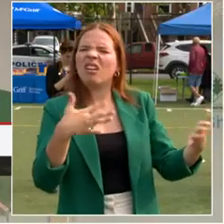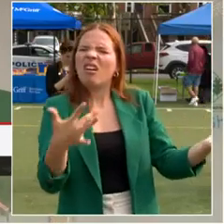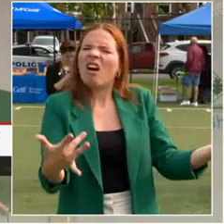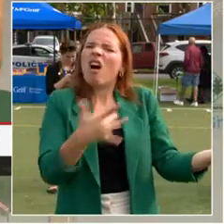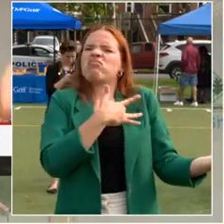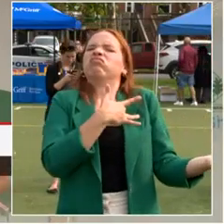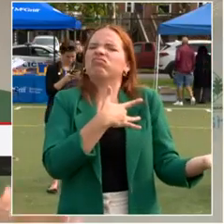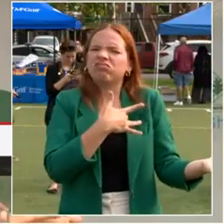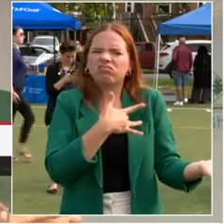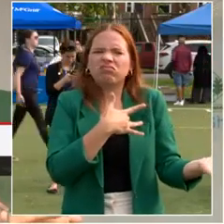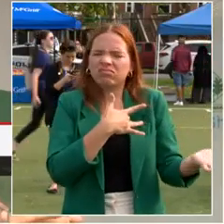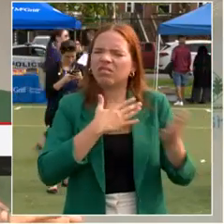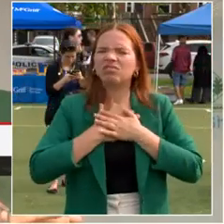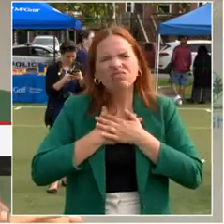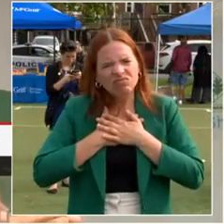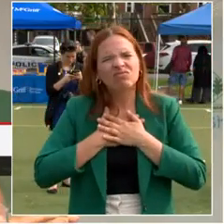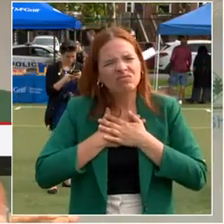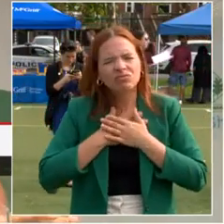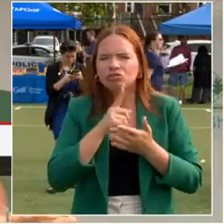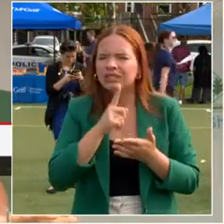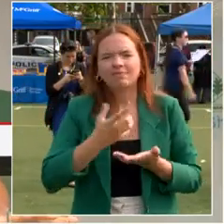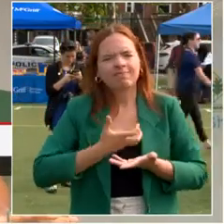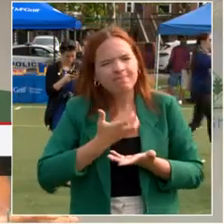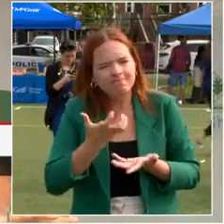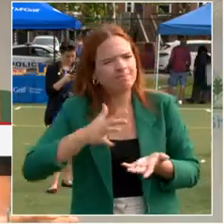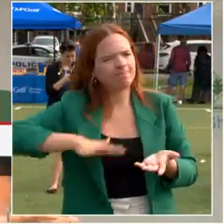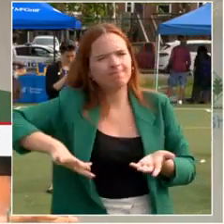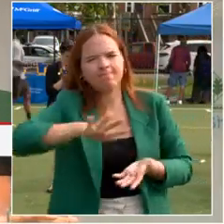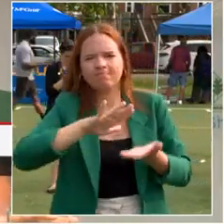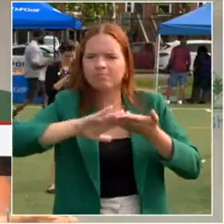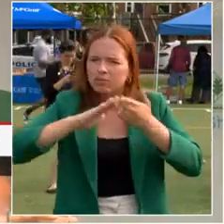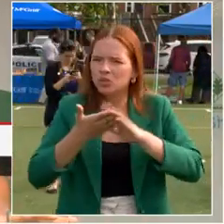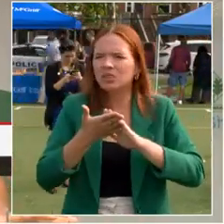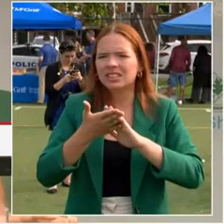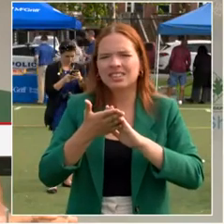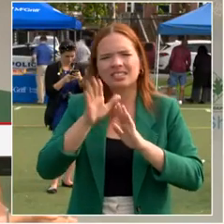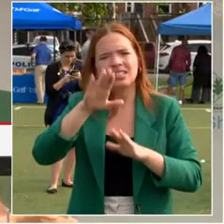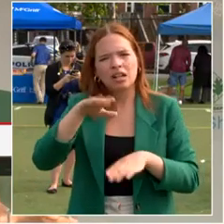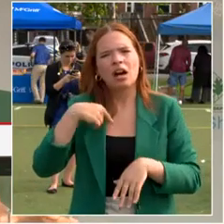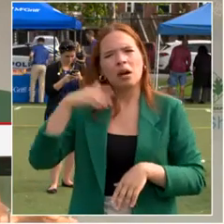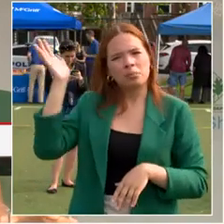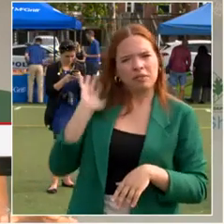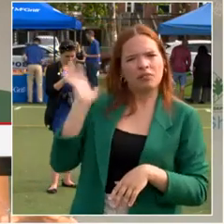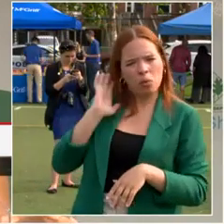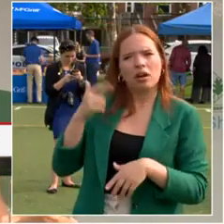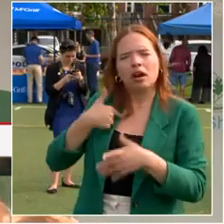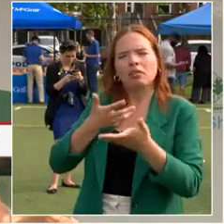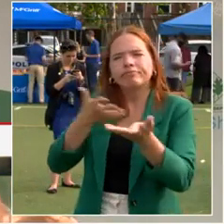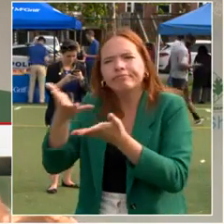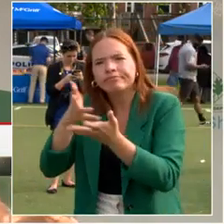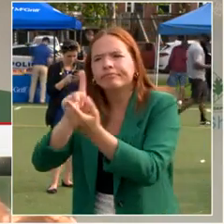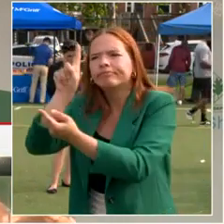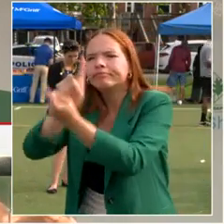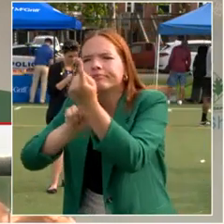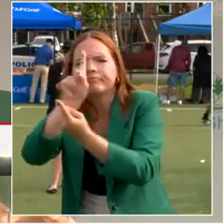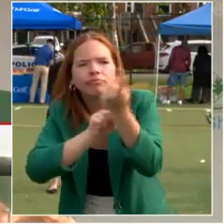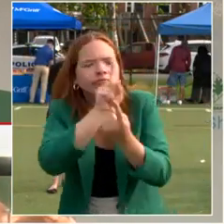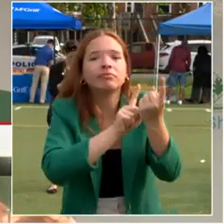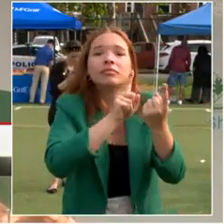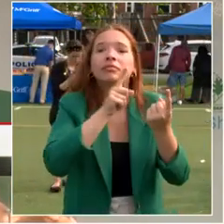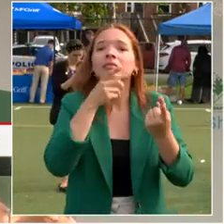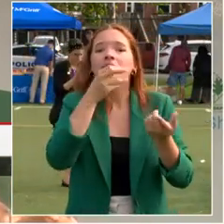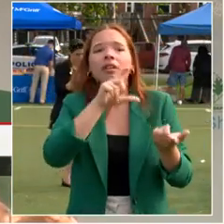officers. Several months ago, I went on community bike rides with all of our commanders who cover Ward 2, and